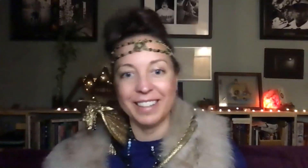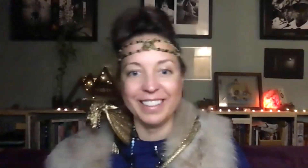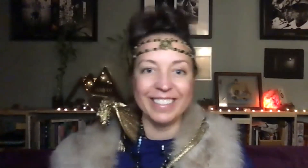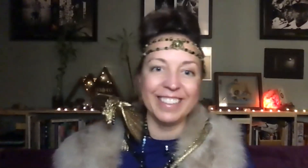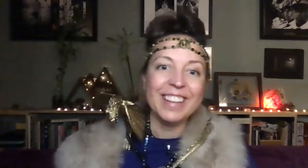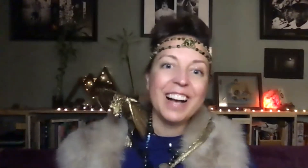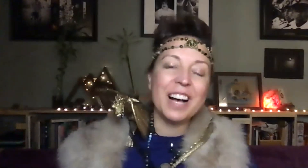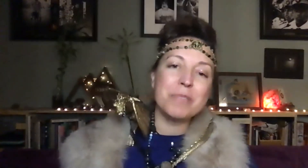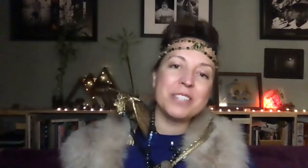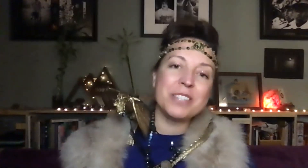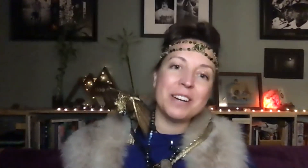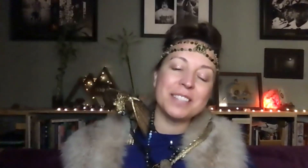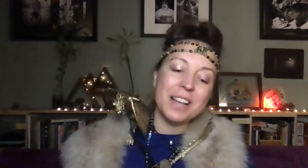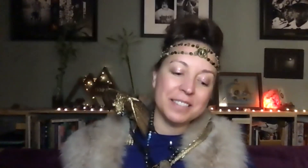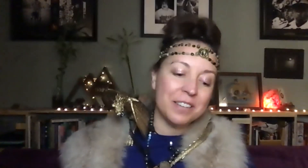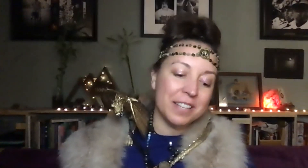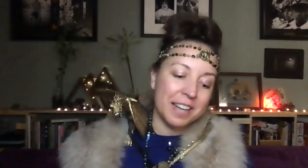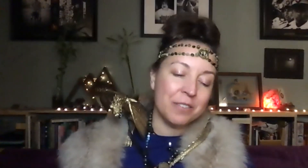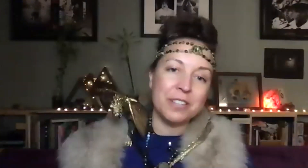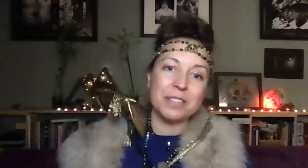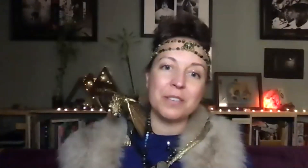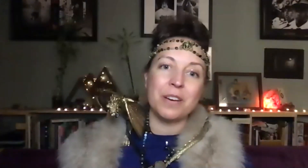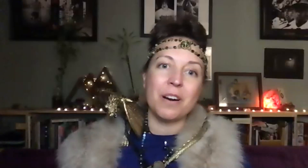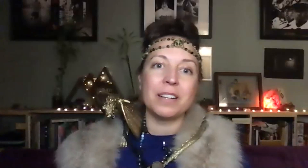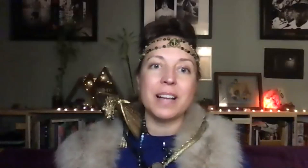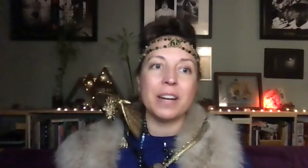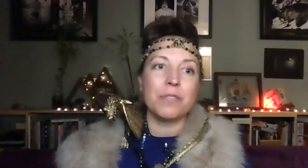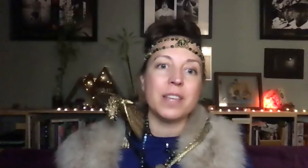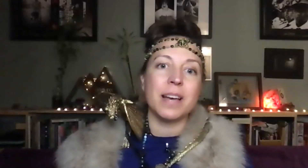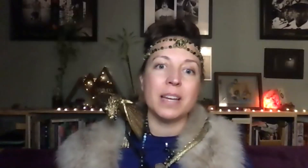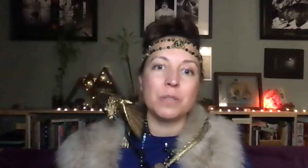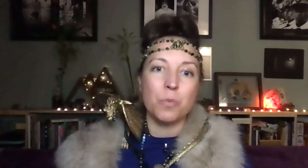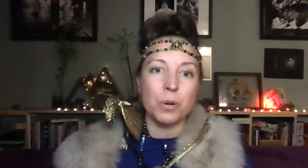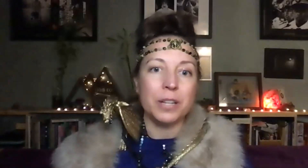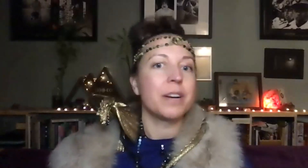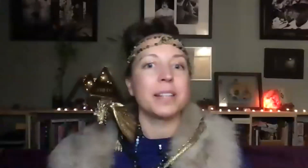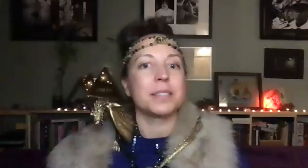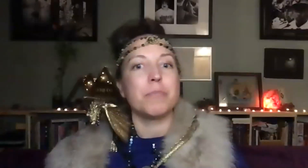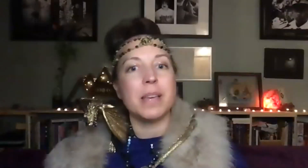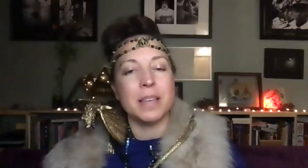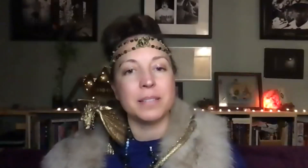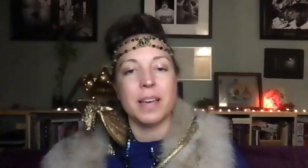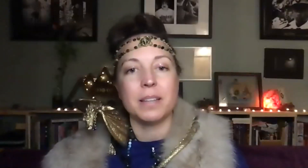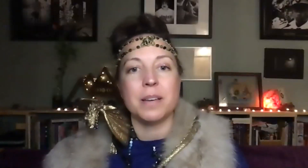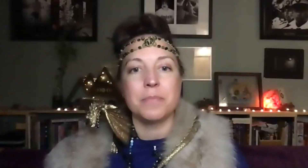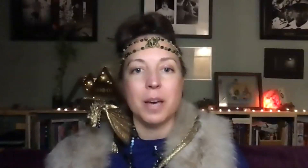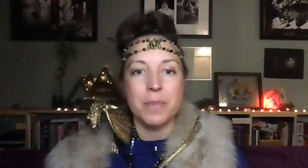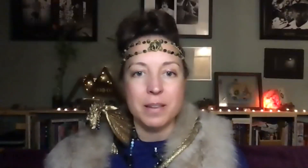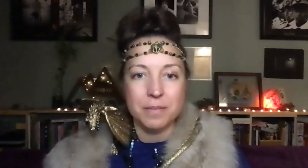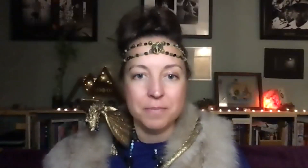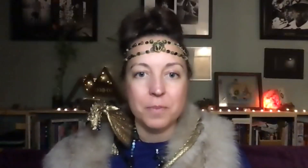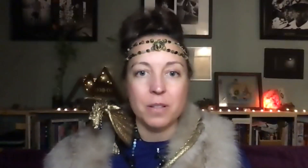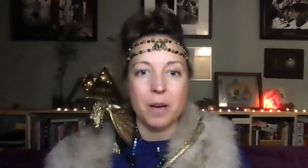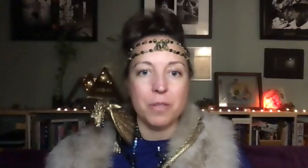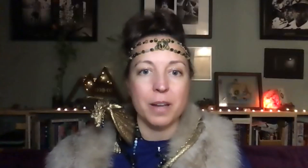dog. But she carries a lot of Syrian energy. So there are a lot of feline warrior-esque beings that come